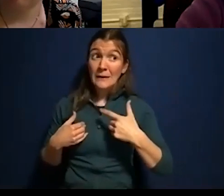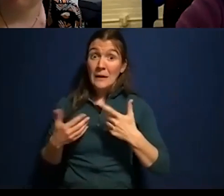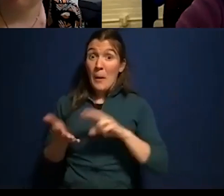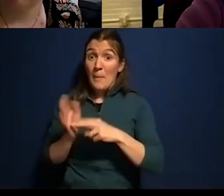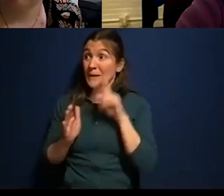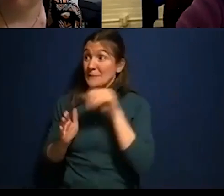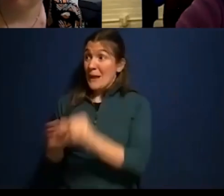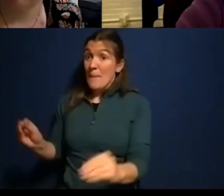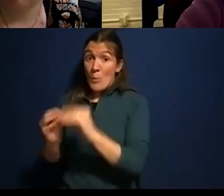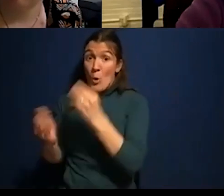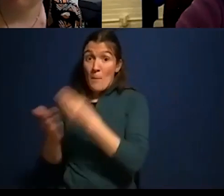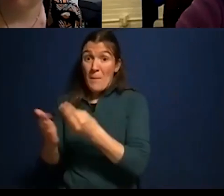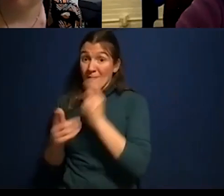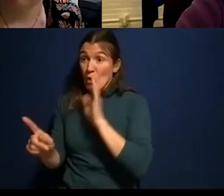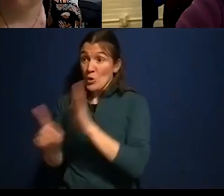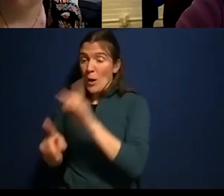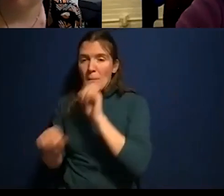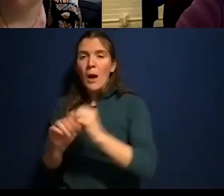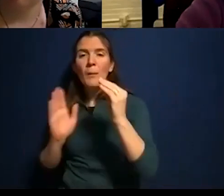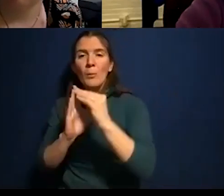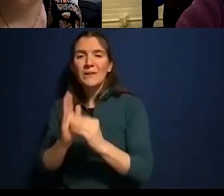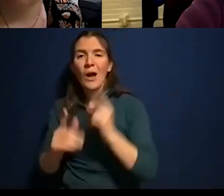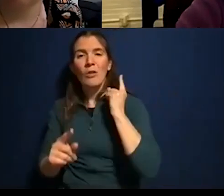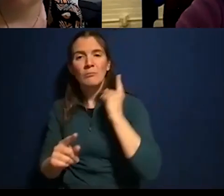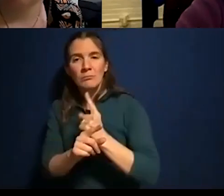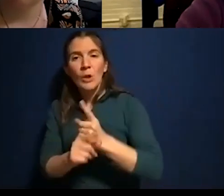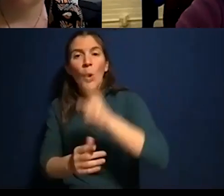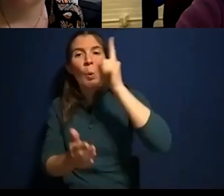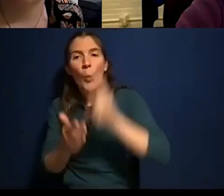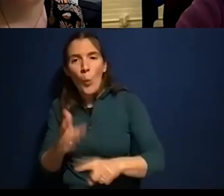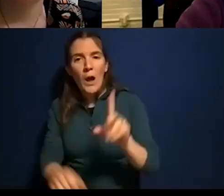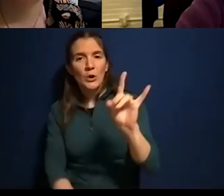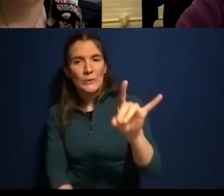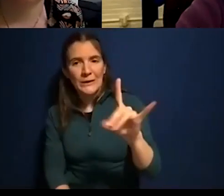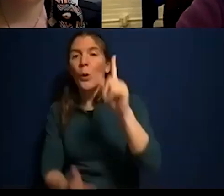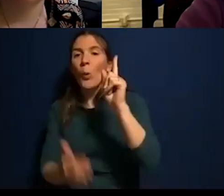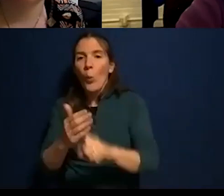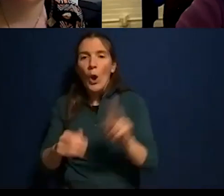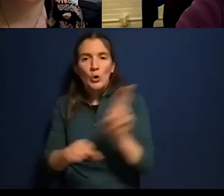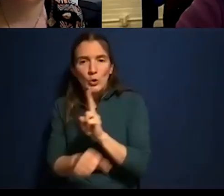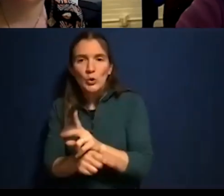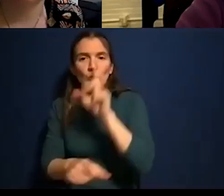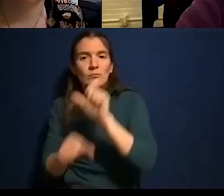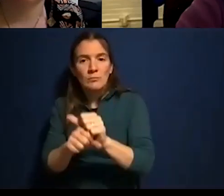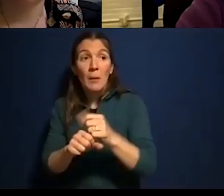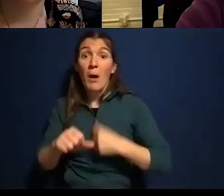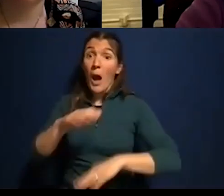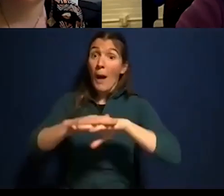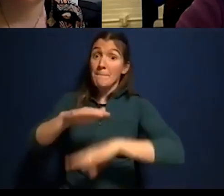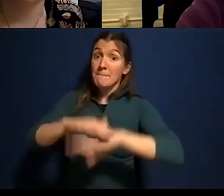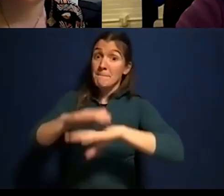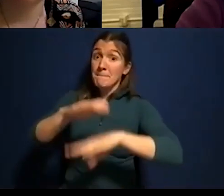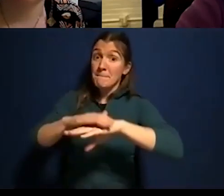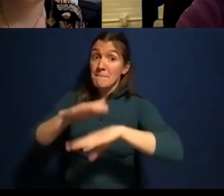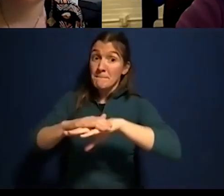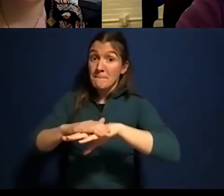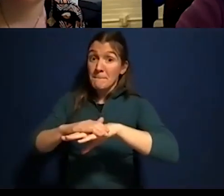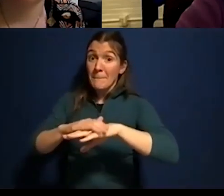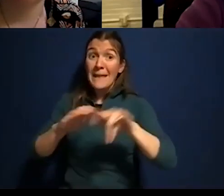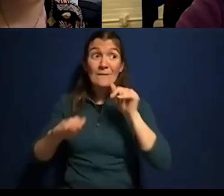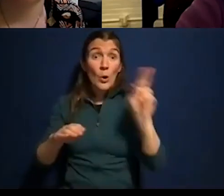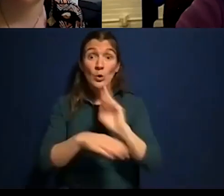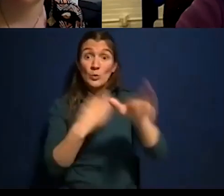money, but there's something that's always bothered me about, you have up to a certain stipend and people don't use it, but they still take the whole